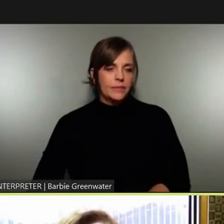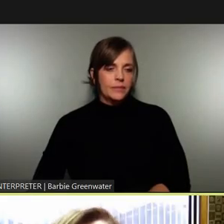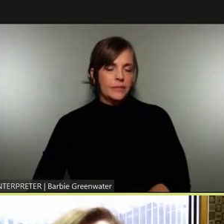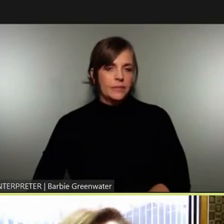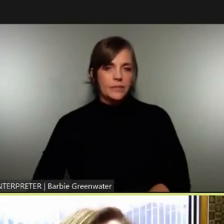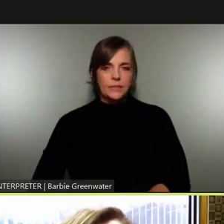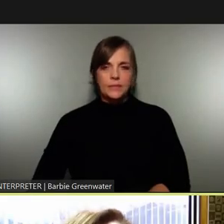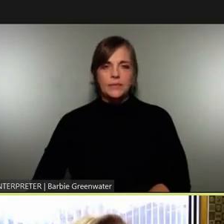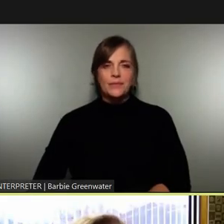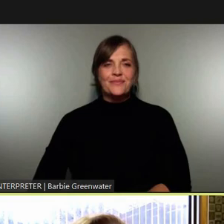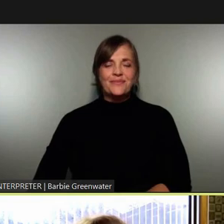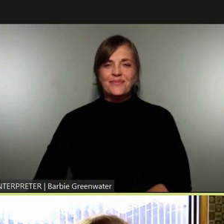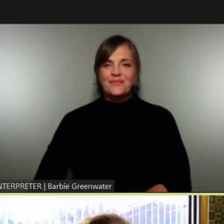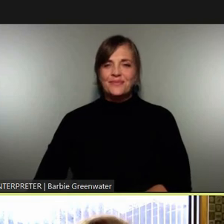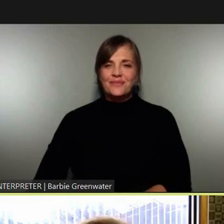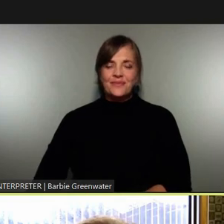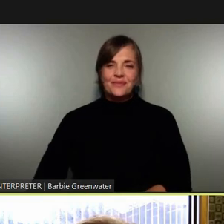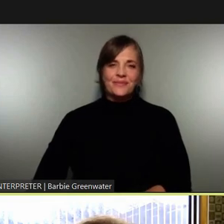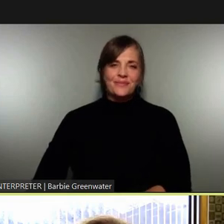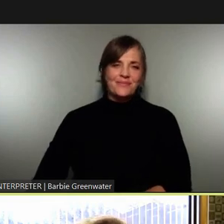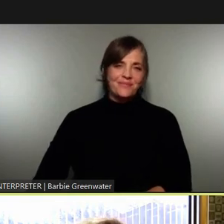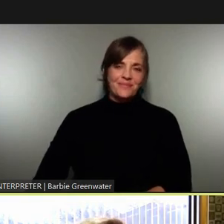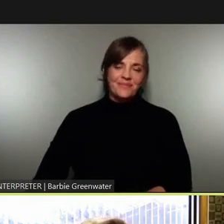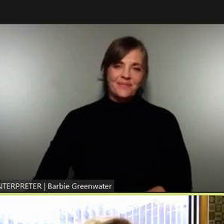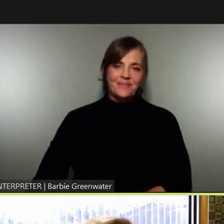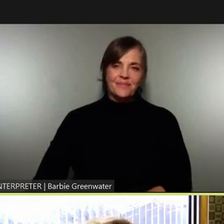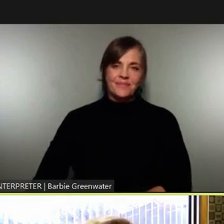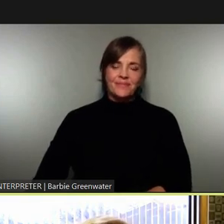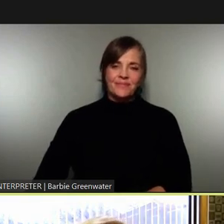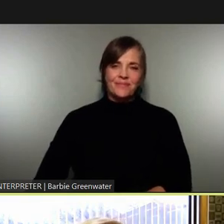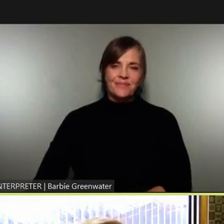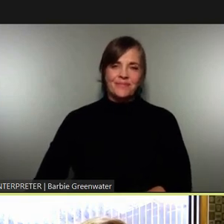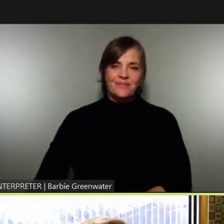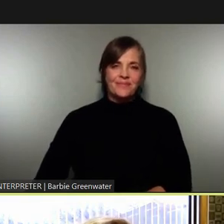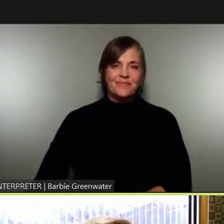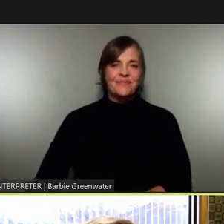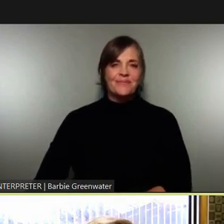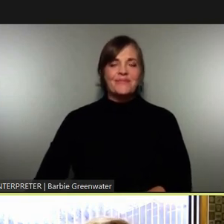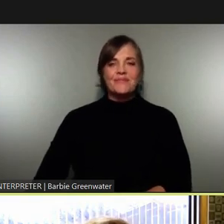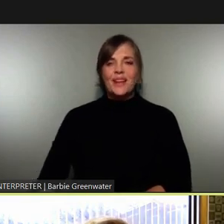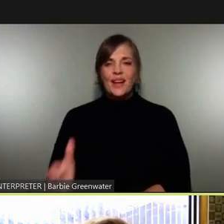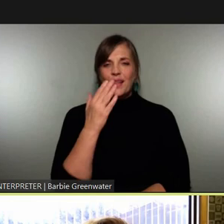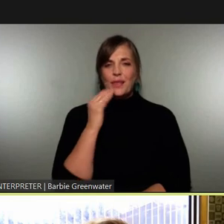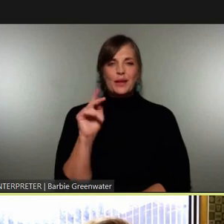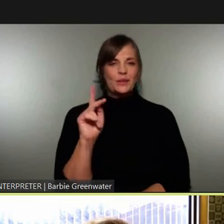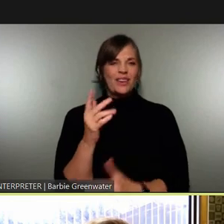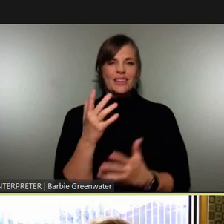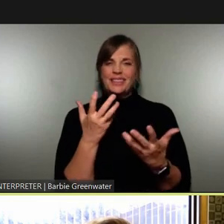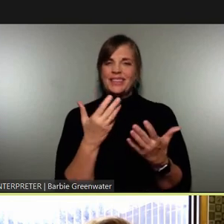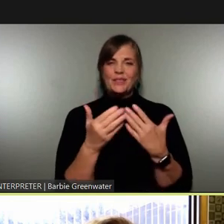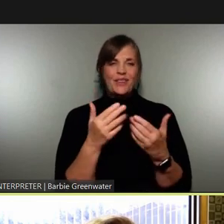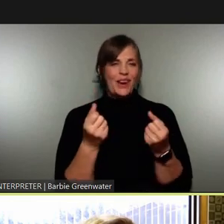Thanks, Mark. And I have to say to everyone who's participated, it doesn't matter how many times I hear Mark speak, I'm always so